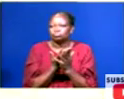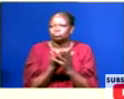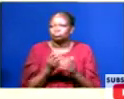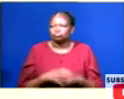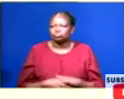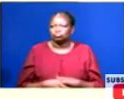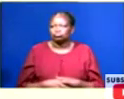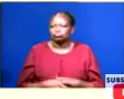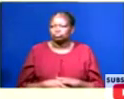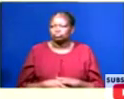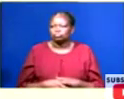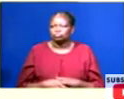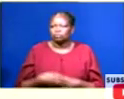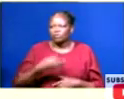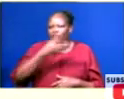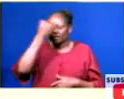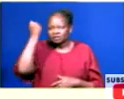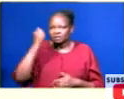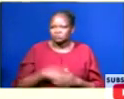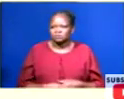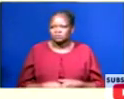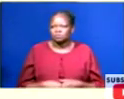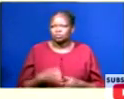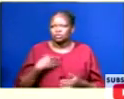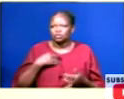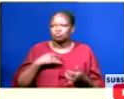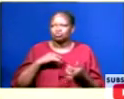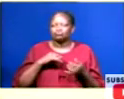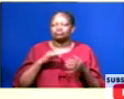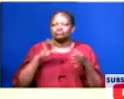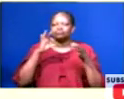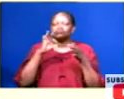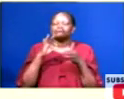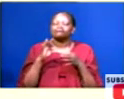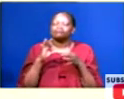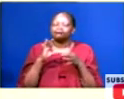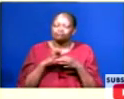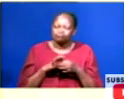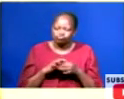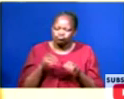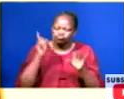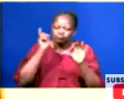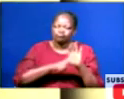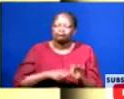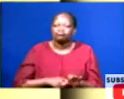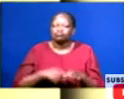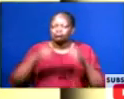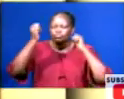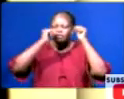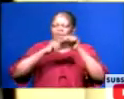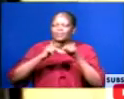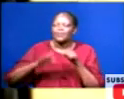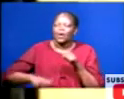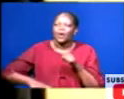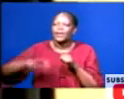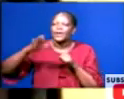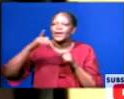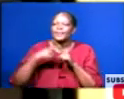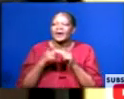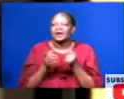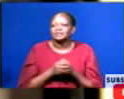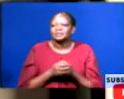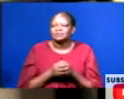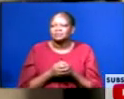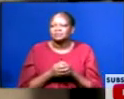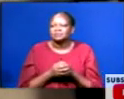and forgotten. Waithaka had wanted to join the military from his childhood, but his interest rose exponentially during